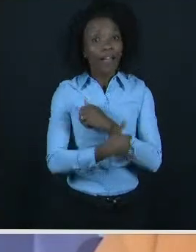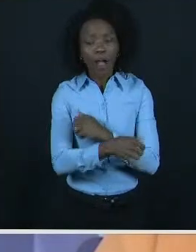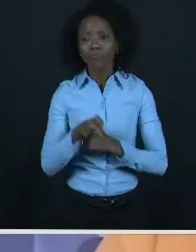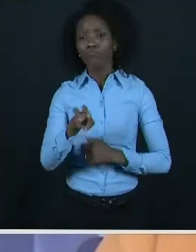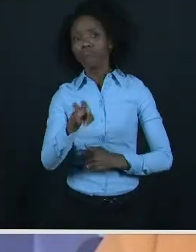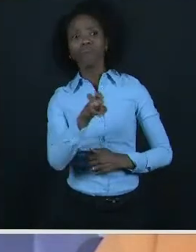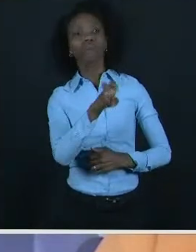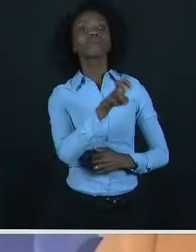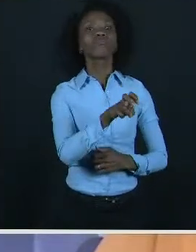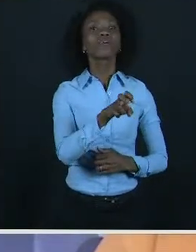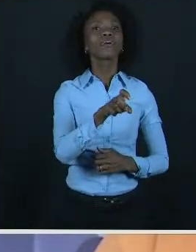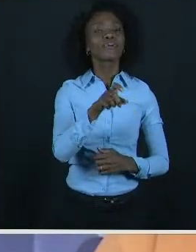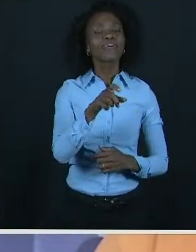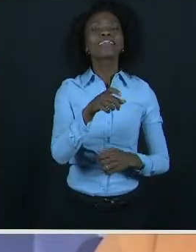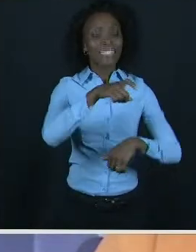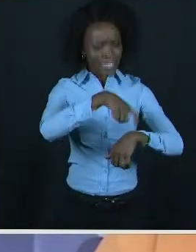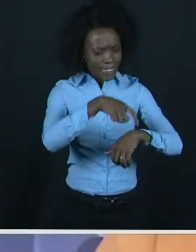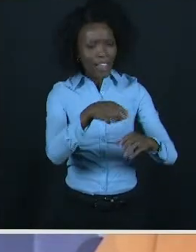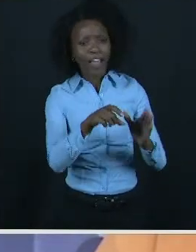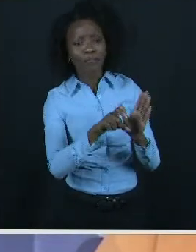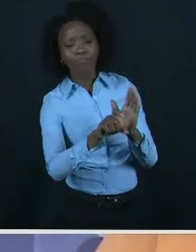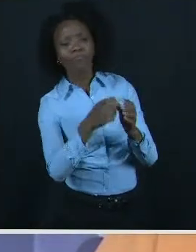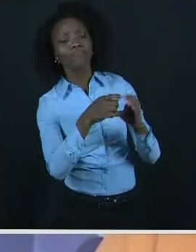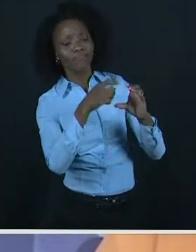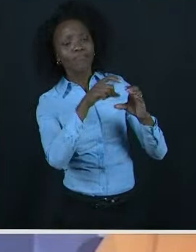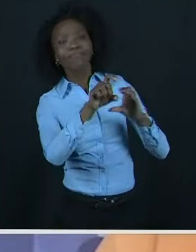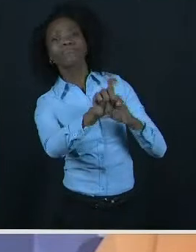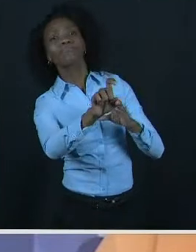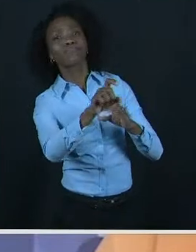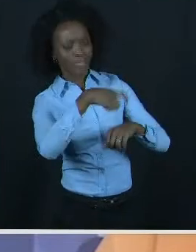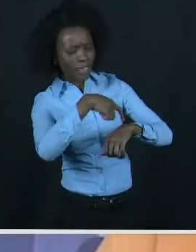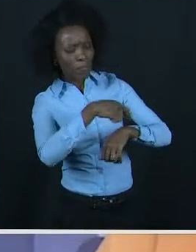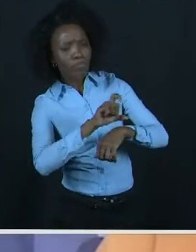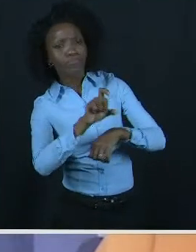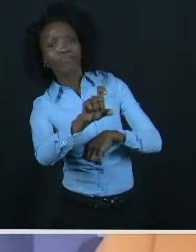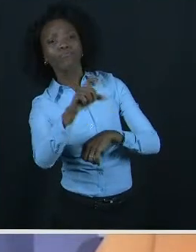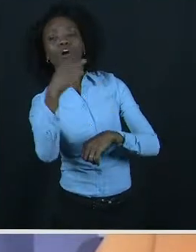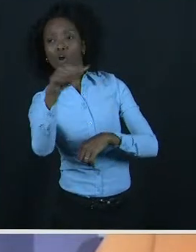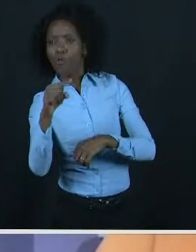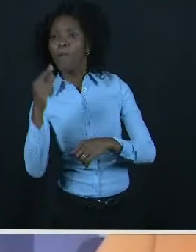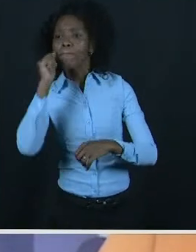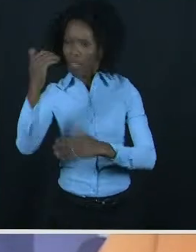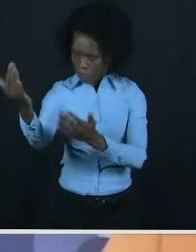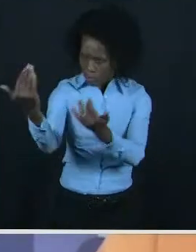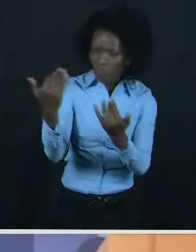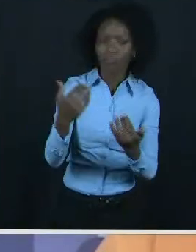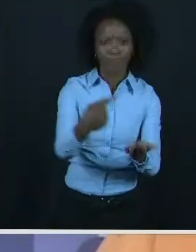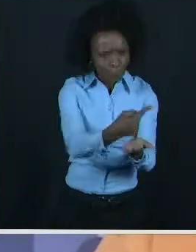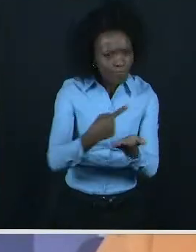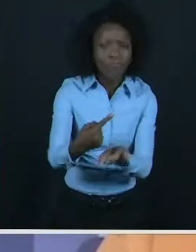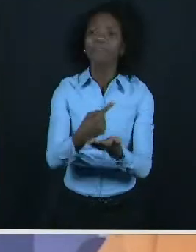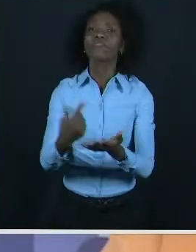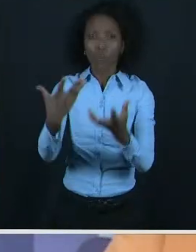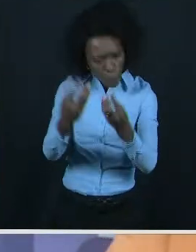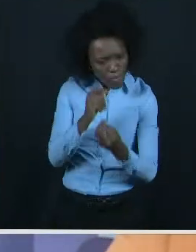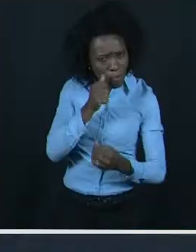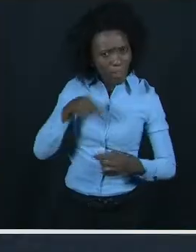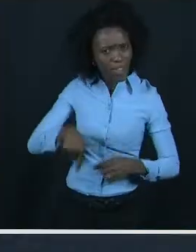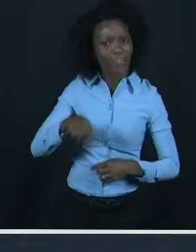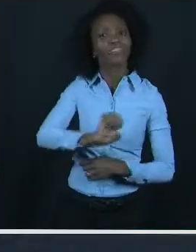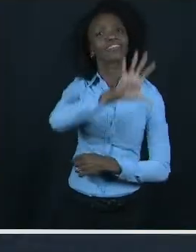to devote to having men's dialogues so that we can talk about gender-based violence with the men of our